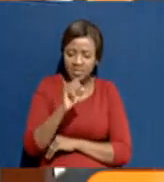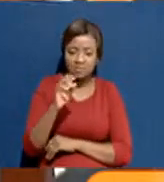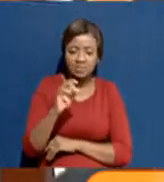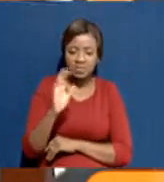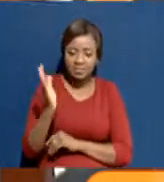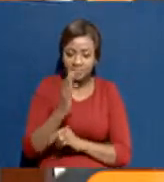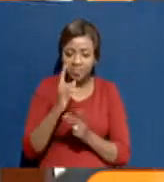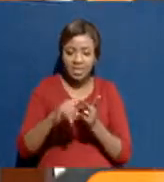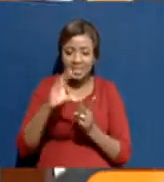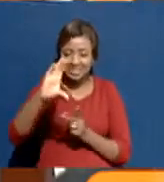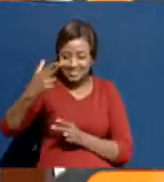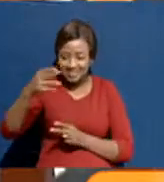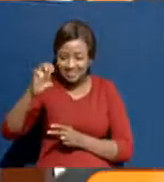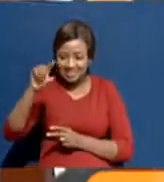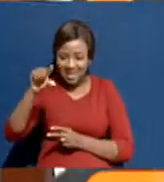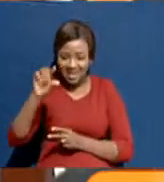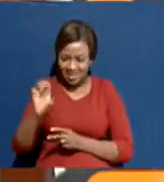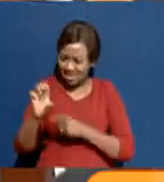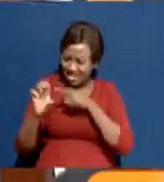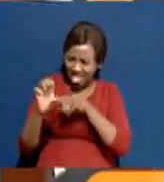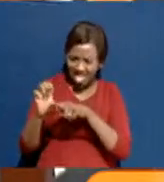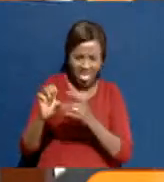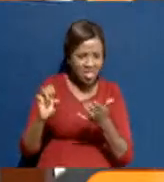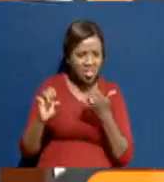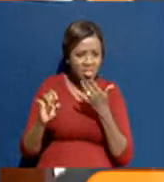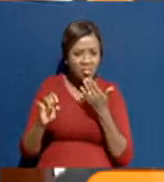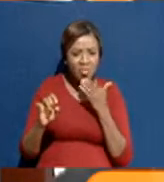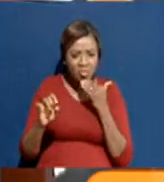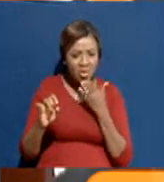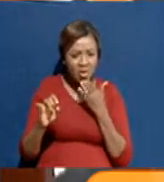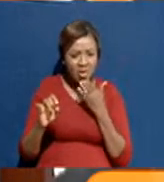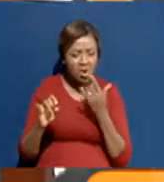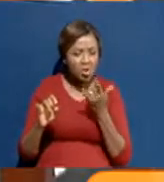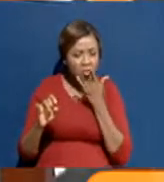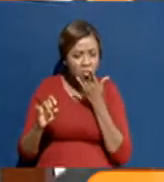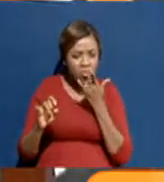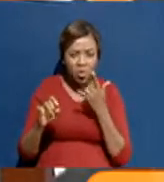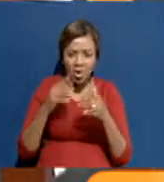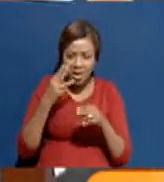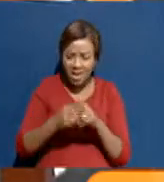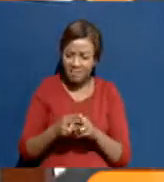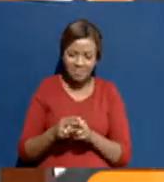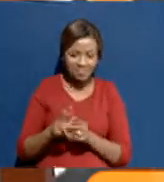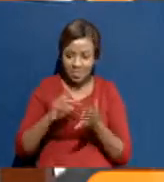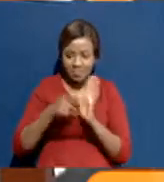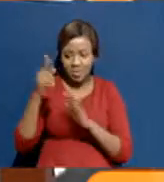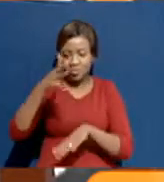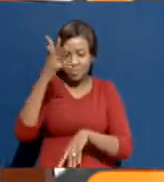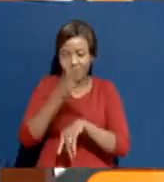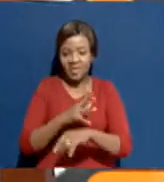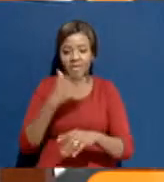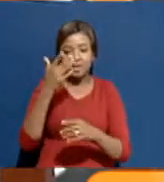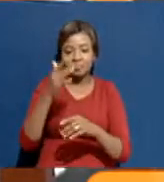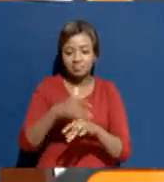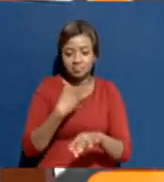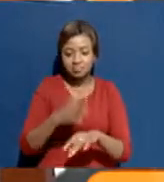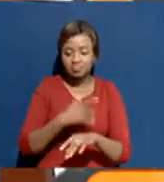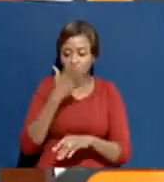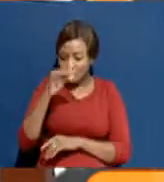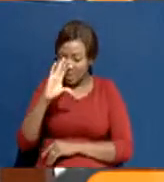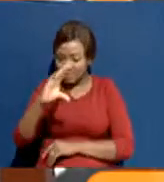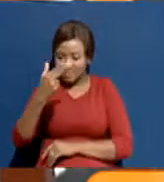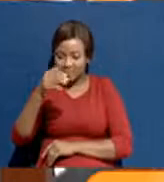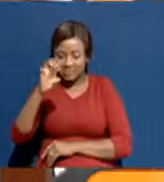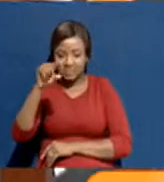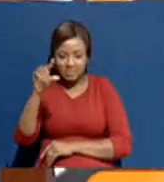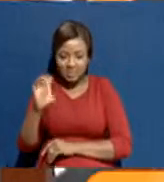not a Luo name. So he said, this must be a fake Kikuyu. because his name Chege is